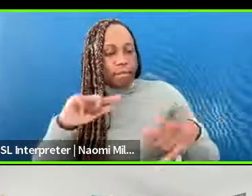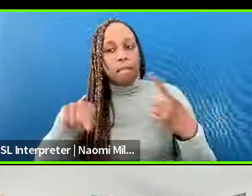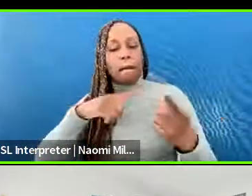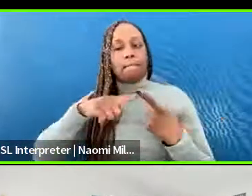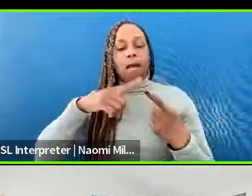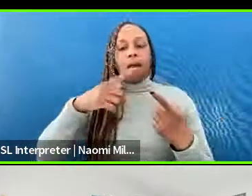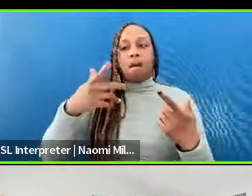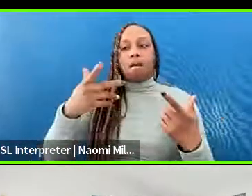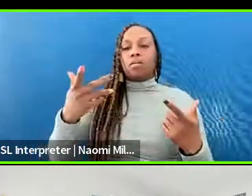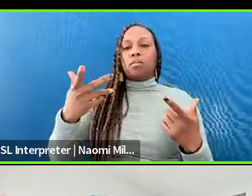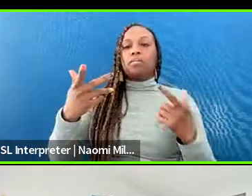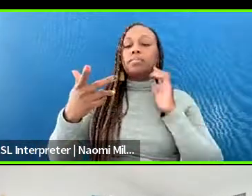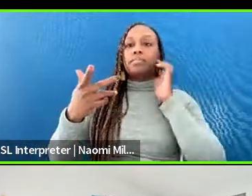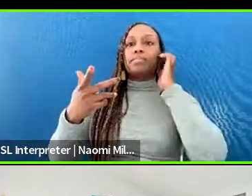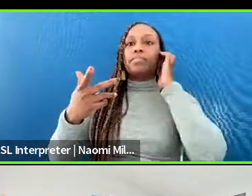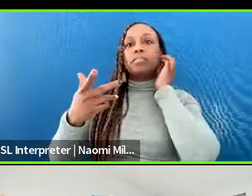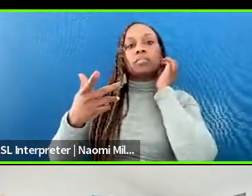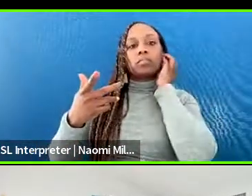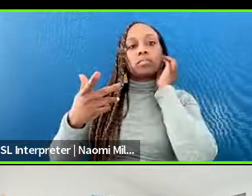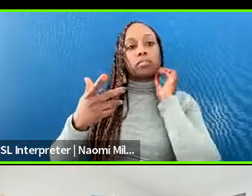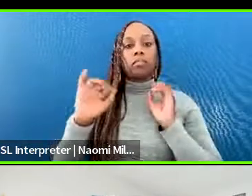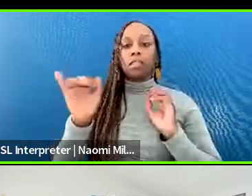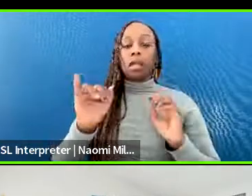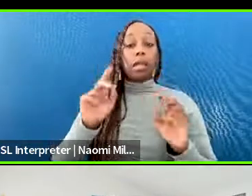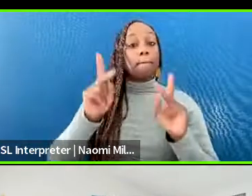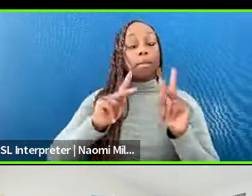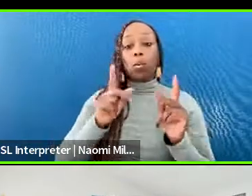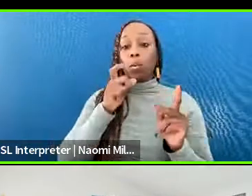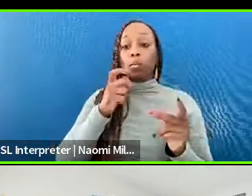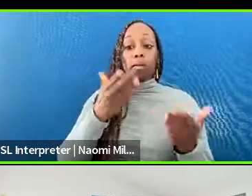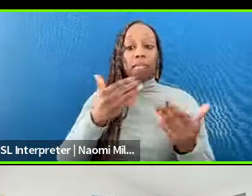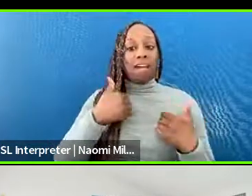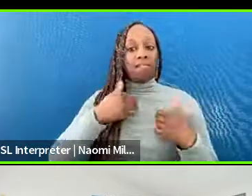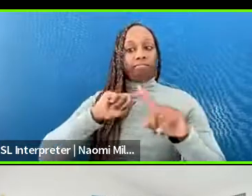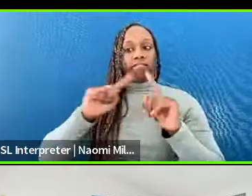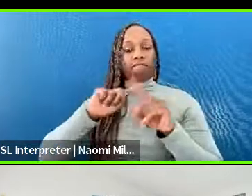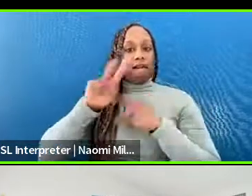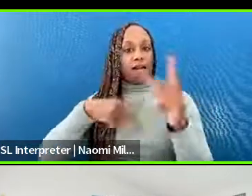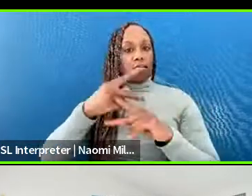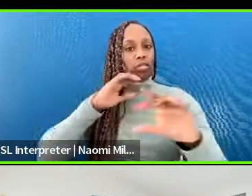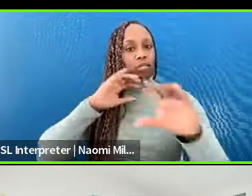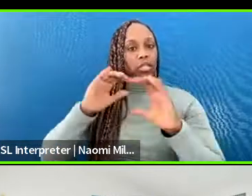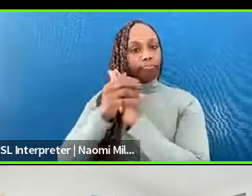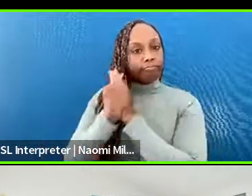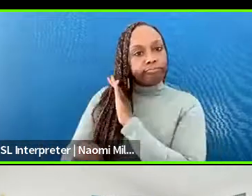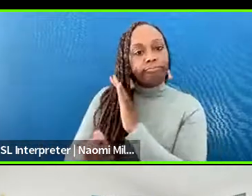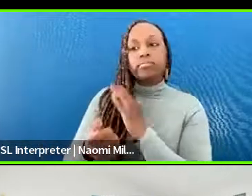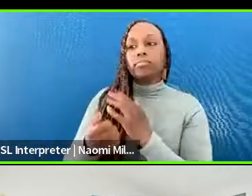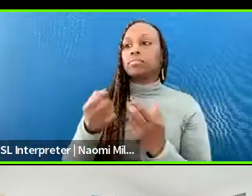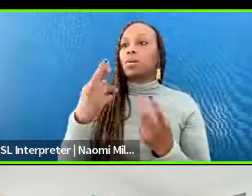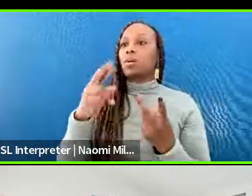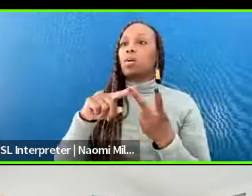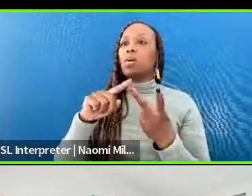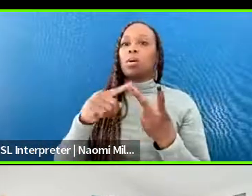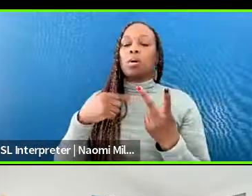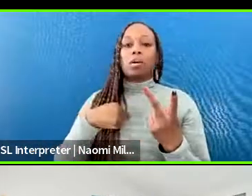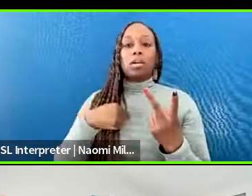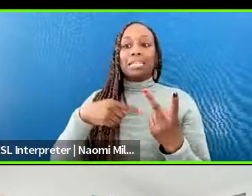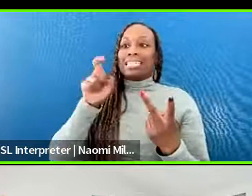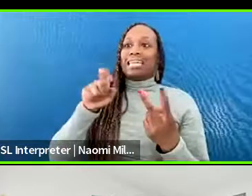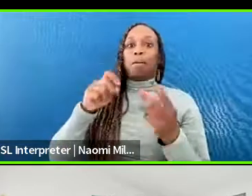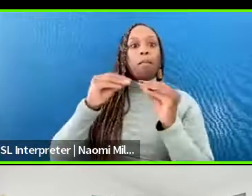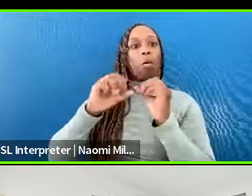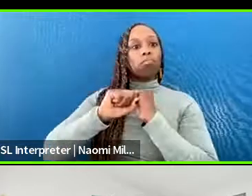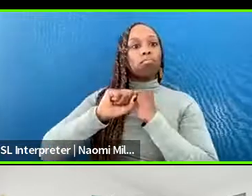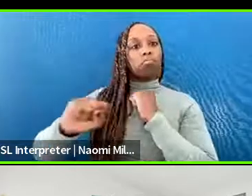particularly like folks who might have different kinds of communication skills or who might need longer to communicate what